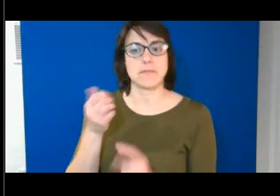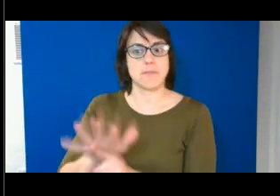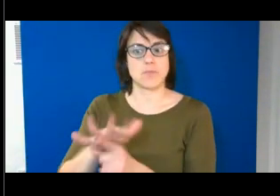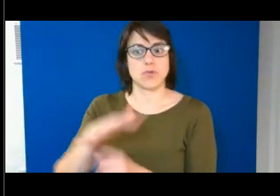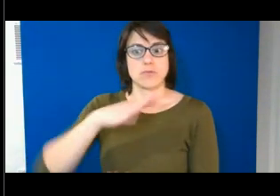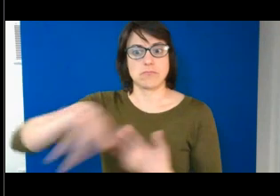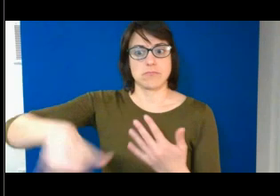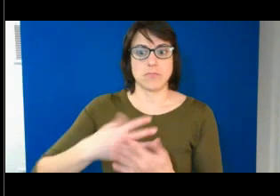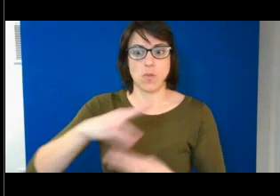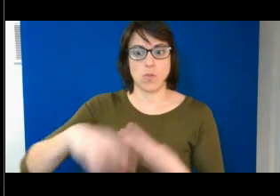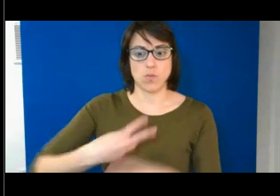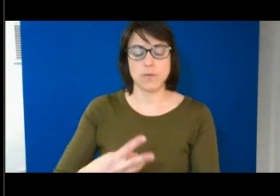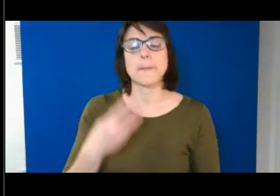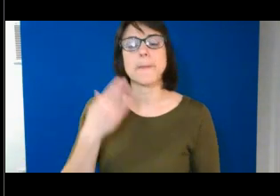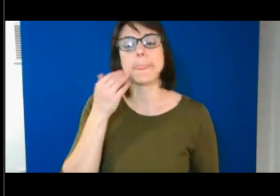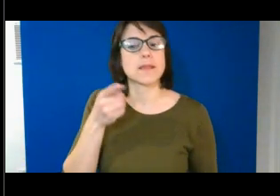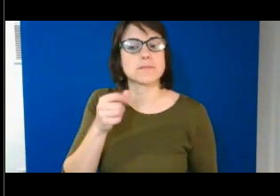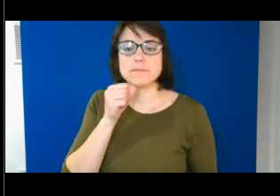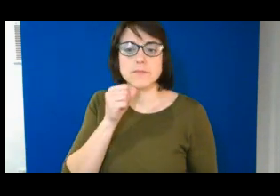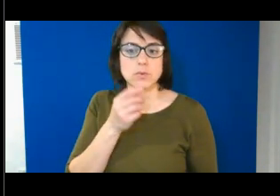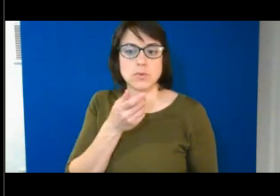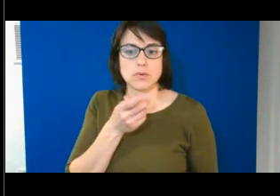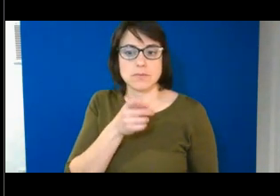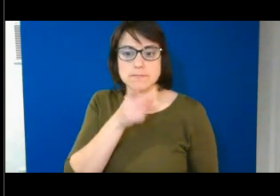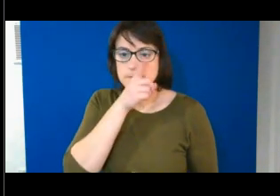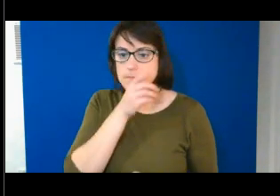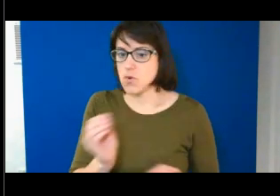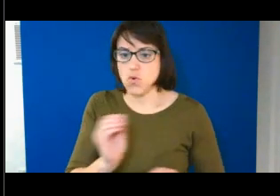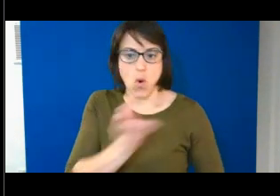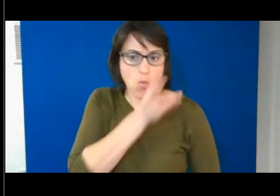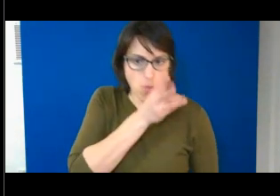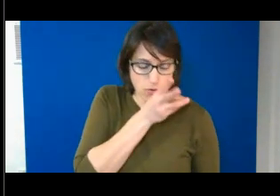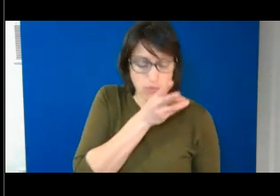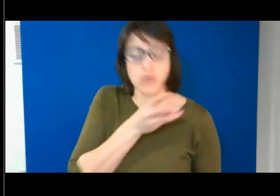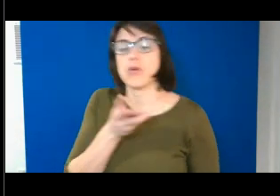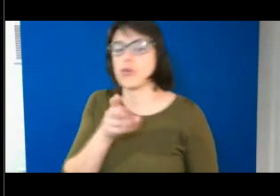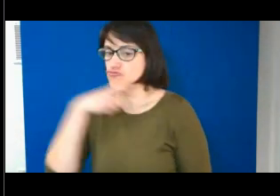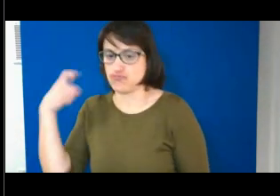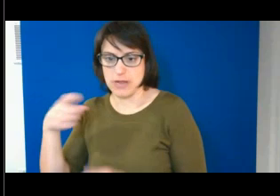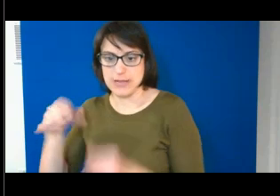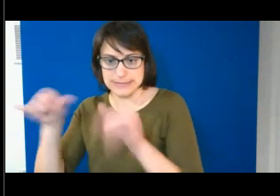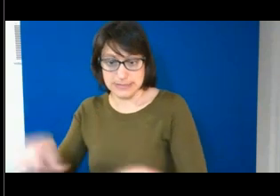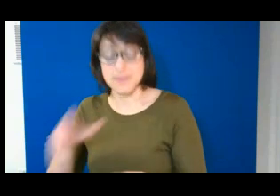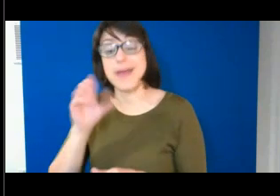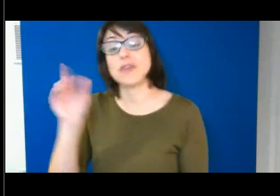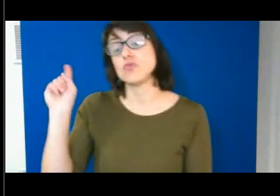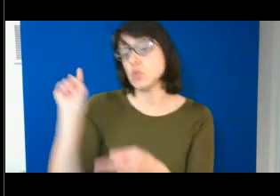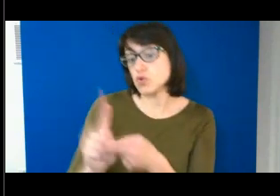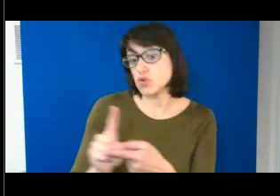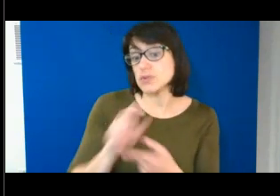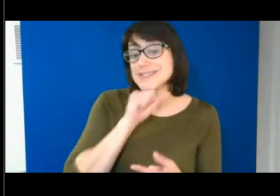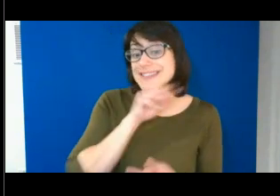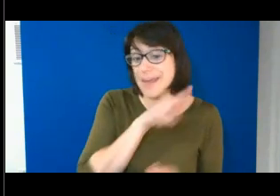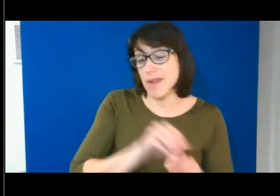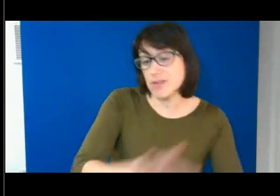dry system, and through it, it's able to reduce contamination 50 to 80%. And that's actually really